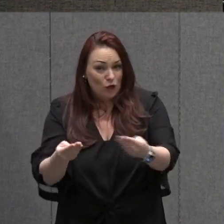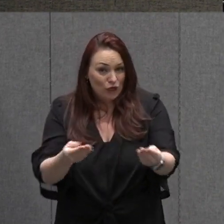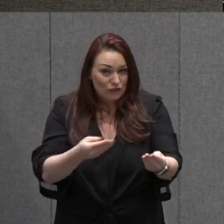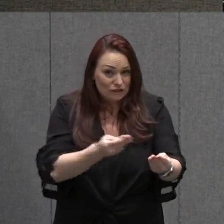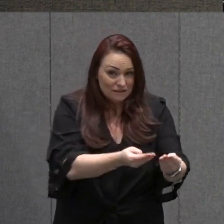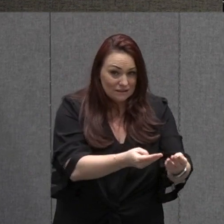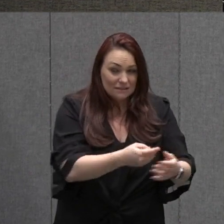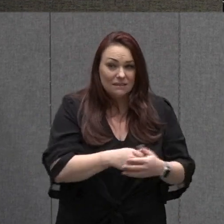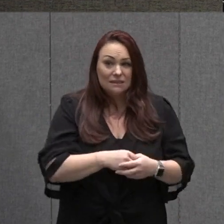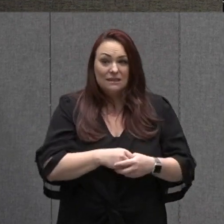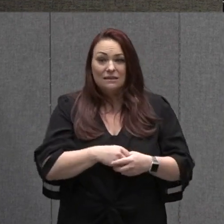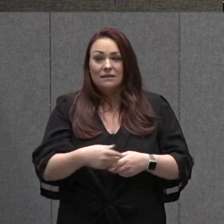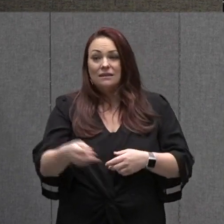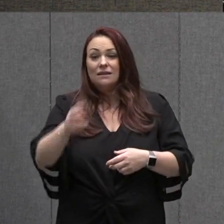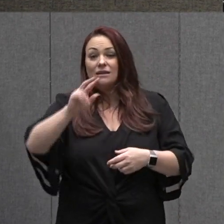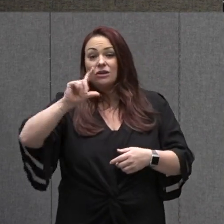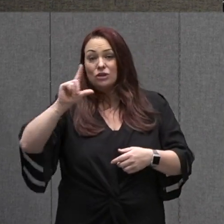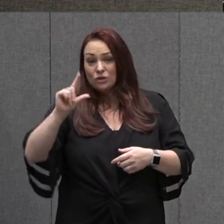$20